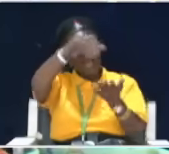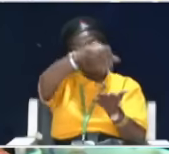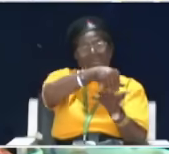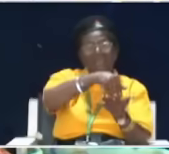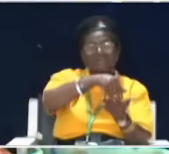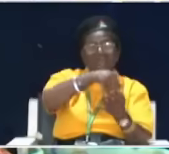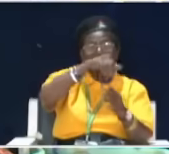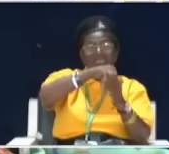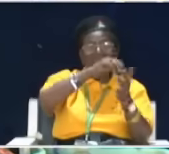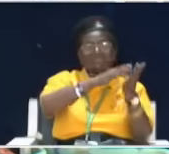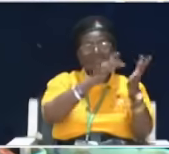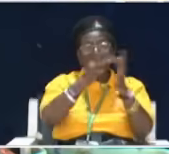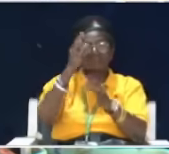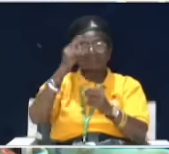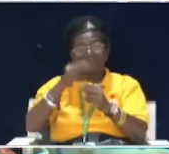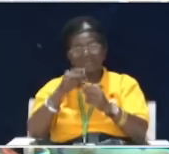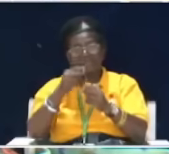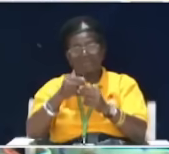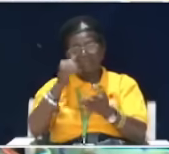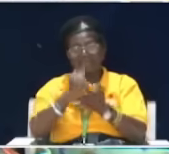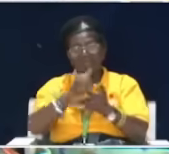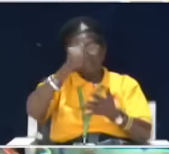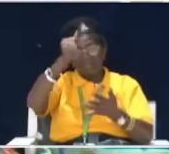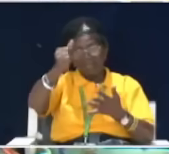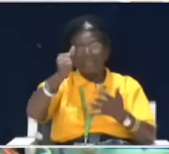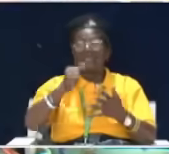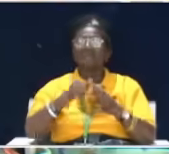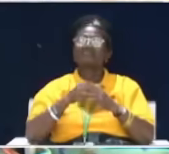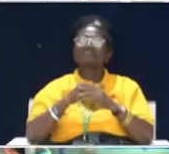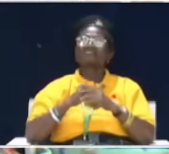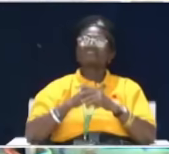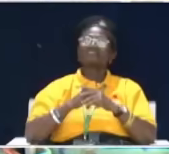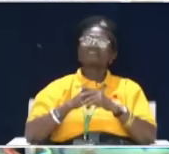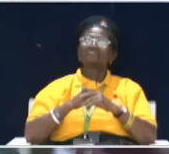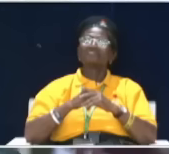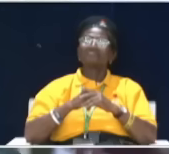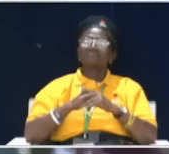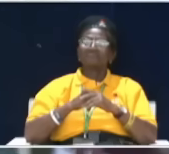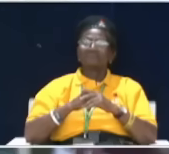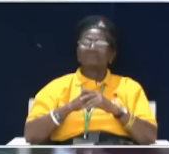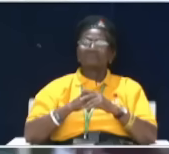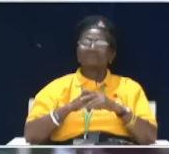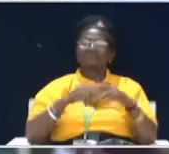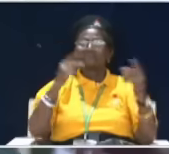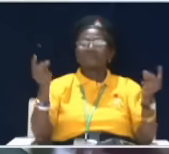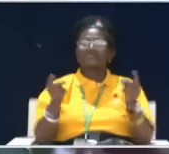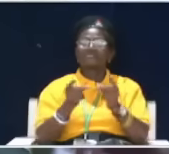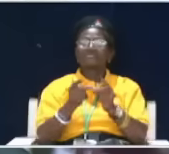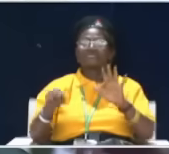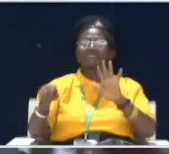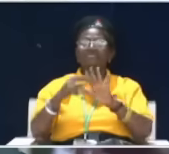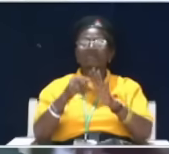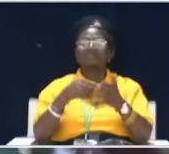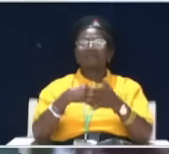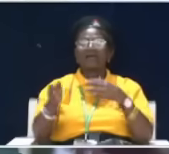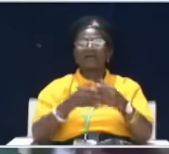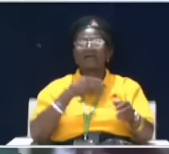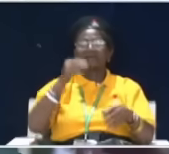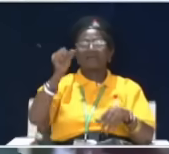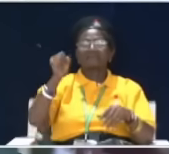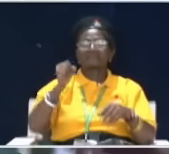Enikan ni ko tun ni sun ni akete aisan mo ni ile iwosan. Position matters. Ipo se